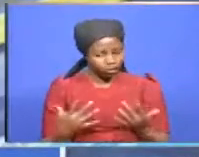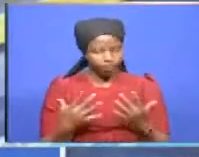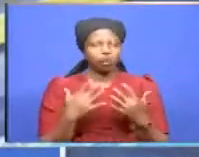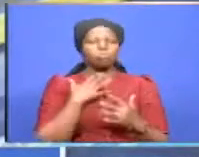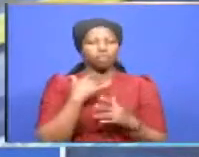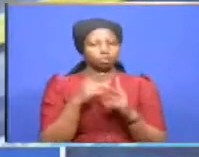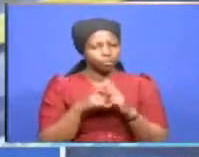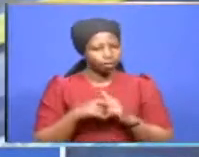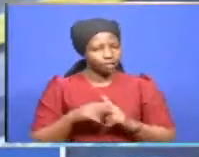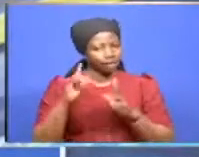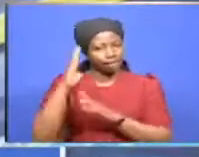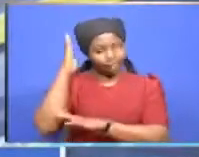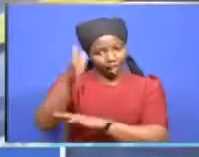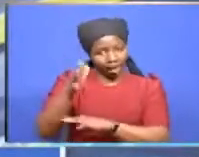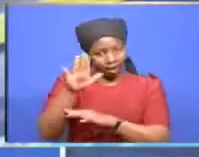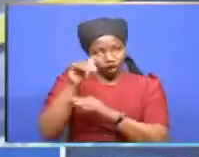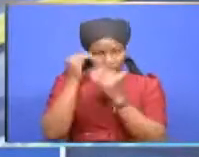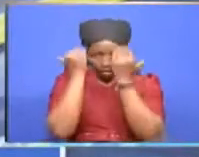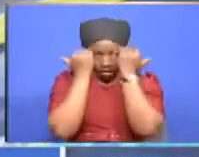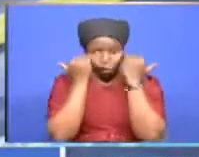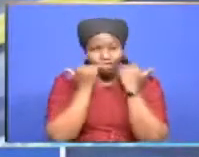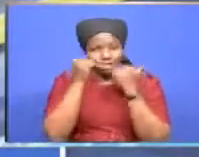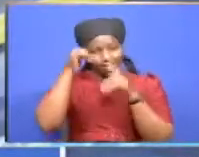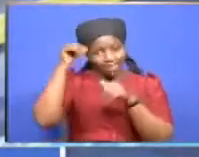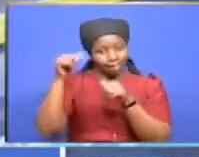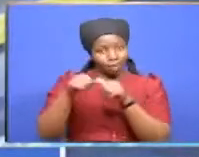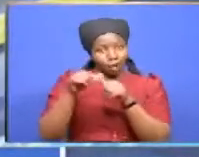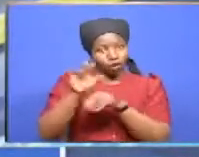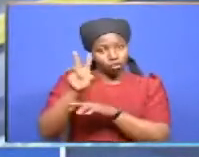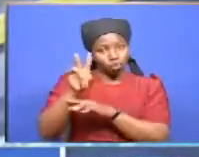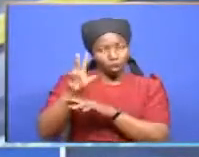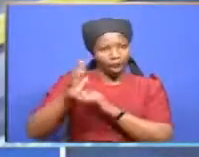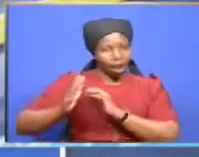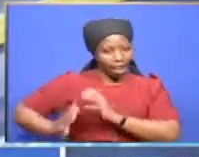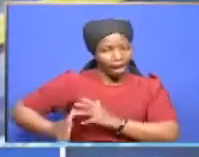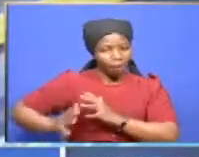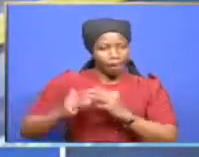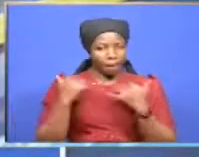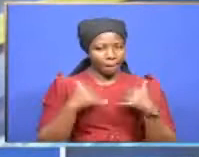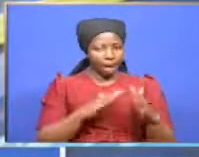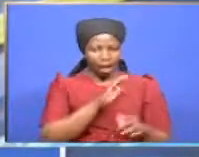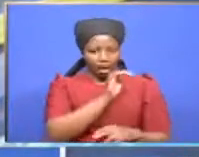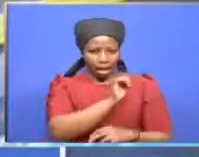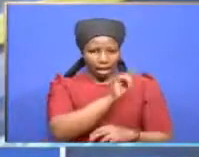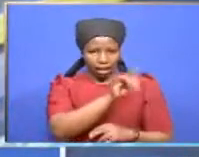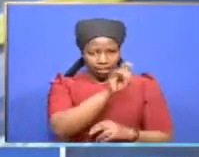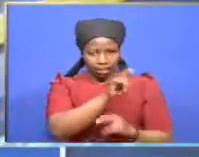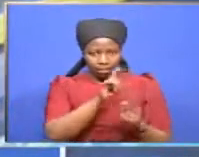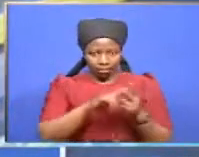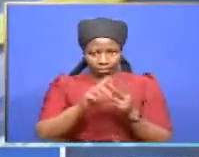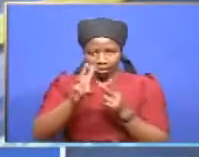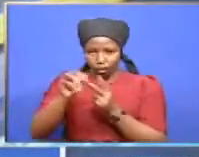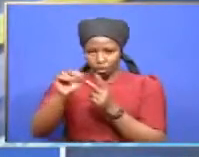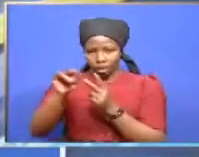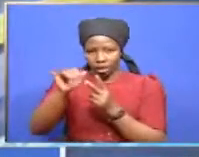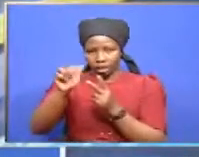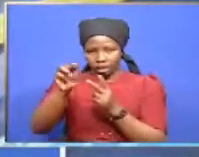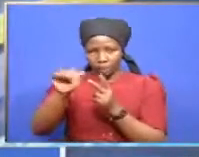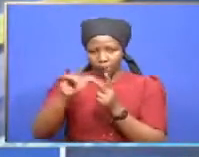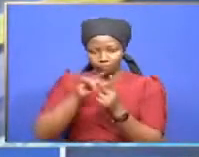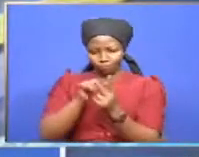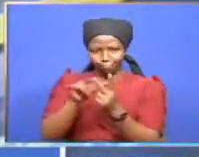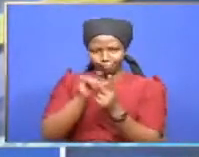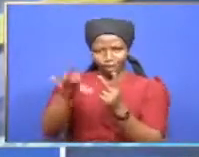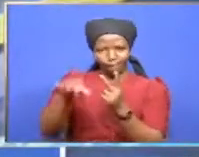straight away at the corridors of justice. Now remember the two rugby players, Alex Alaba and Frank Wanyama, who were found guilty of